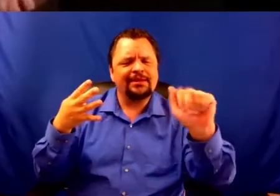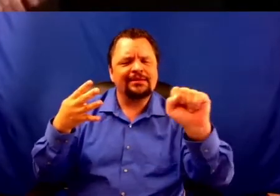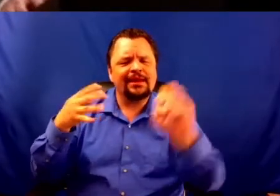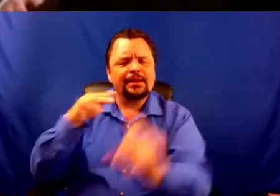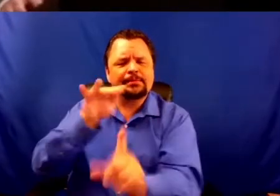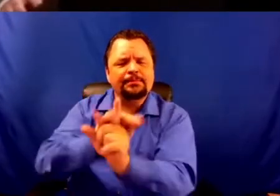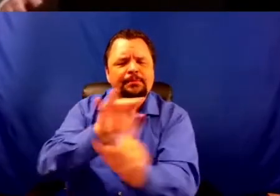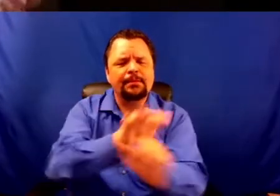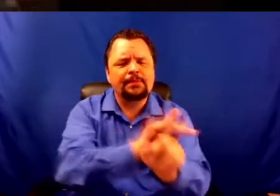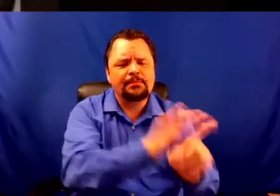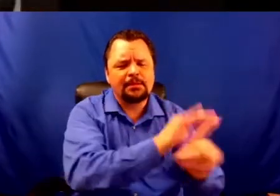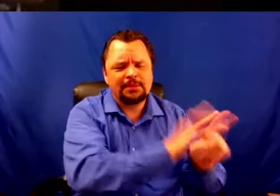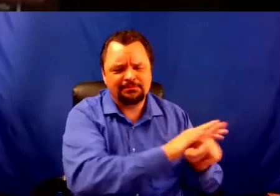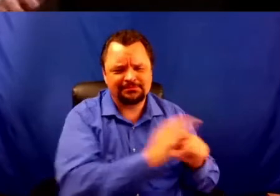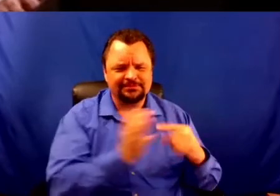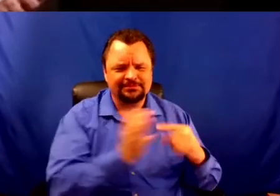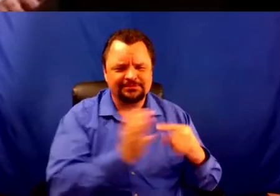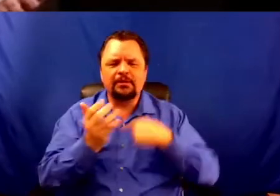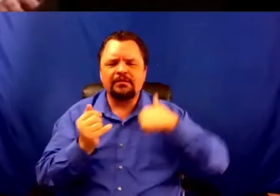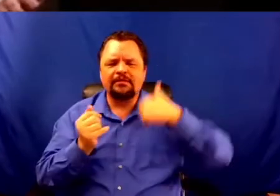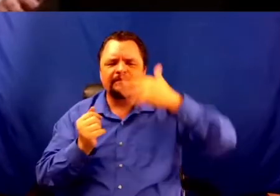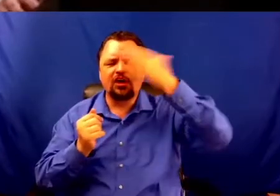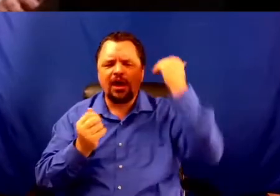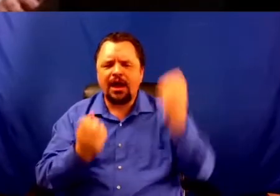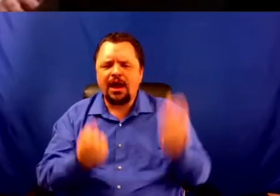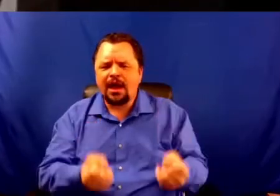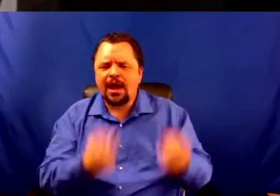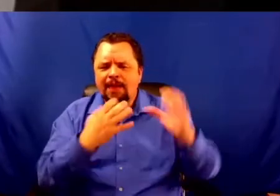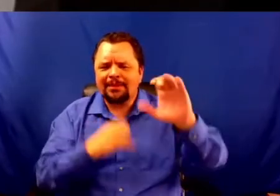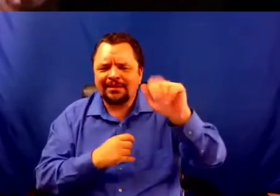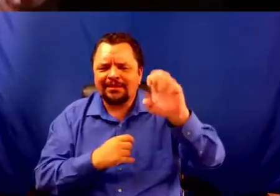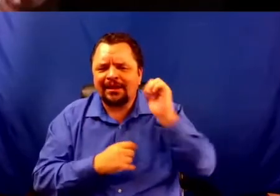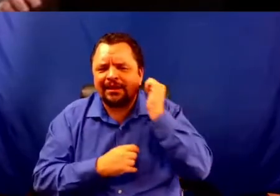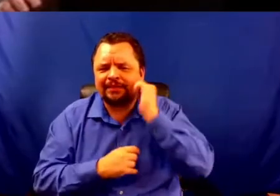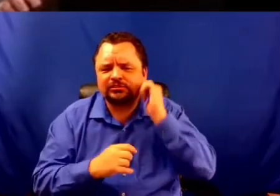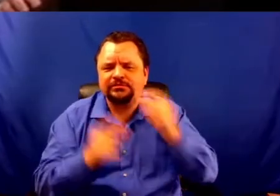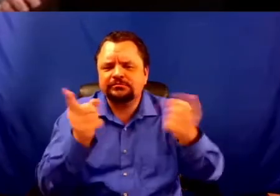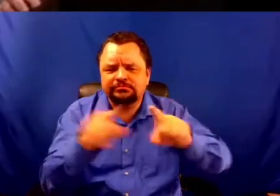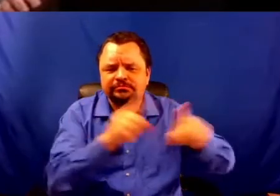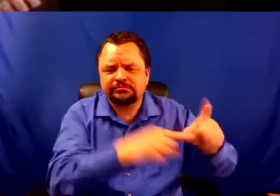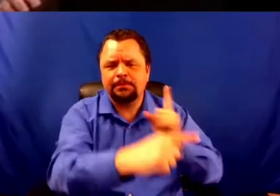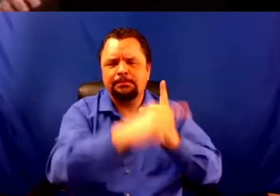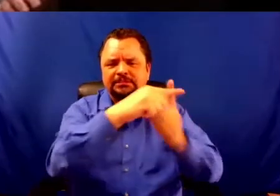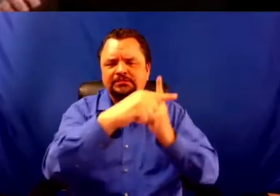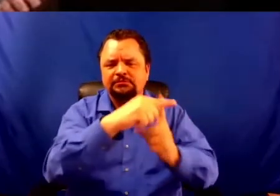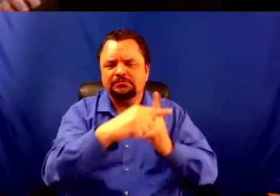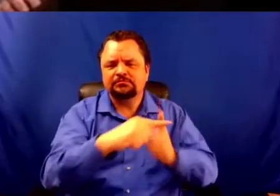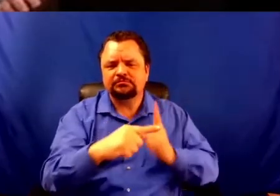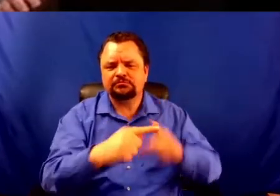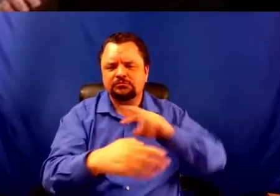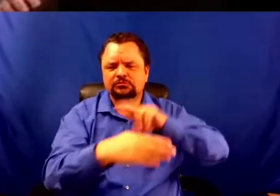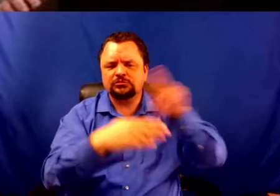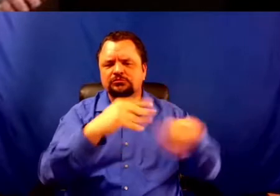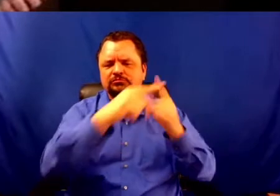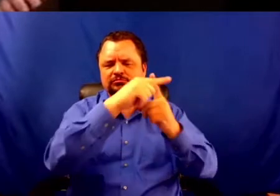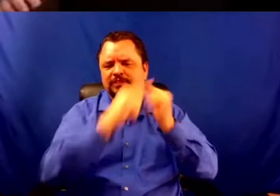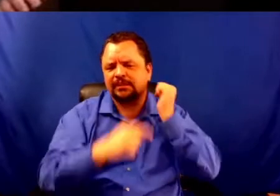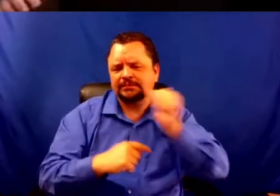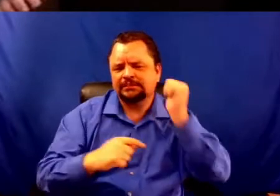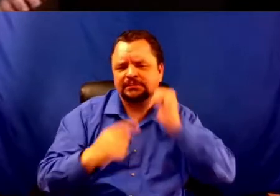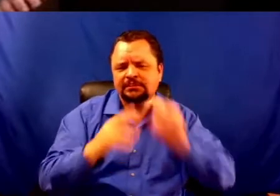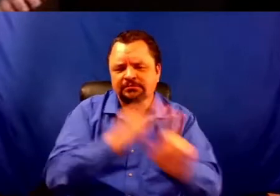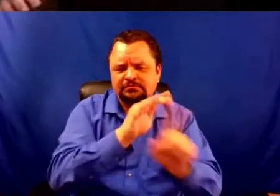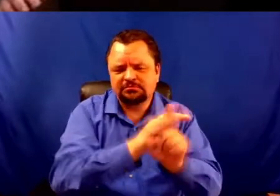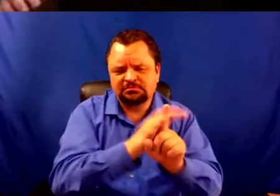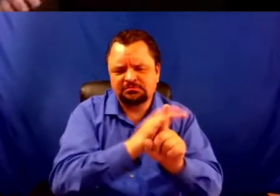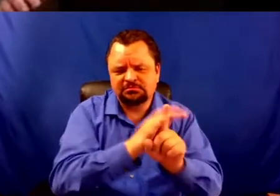Sometimes when we talk about incidence, forget that means the number of cases per day, the folks that are positive per day. You're seeing a range between